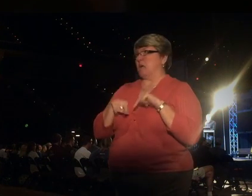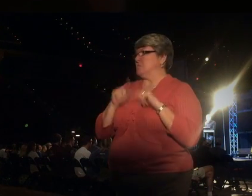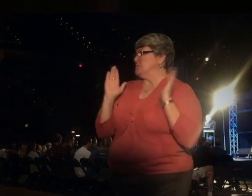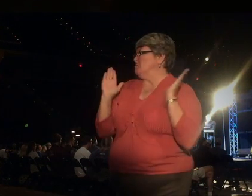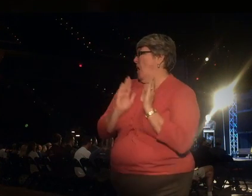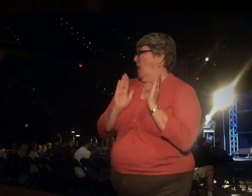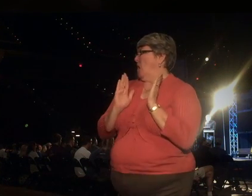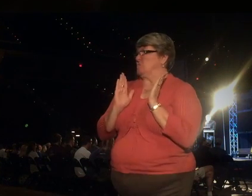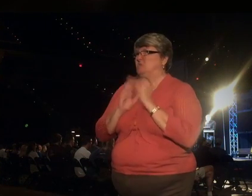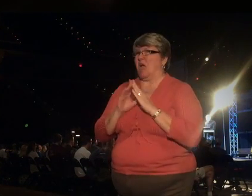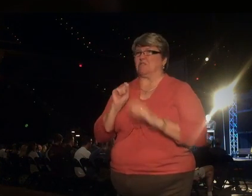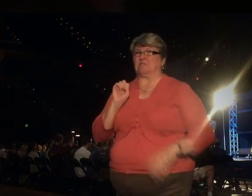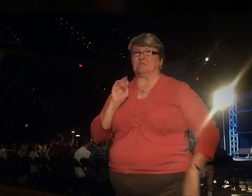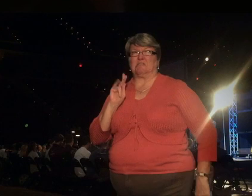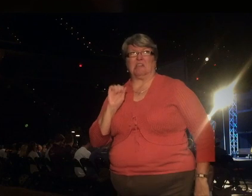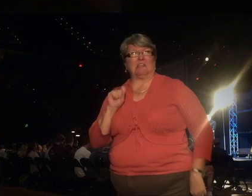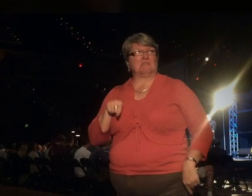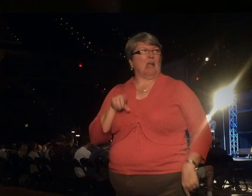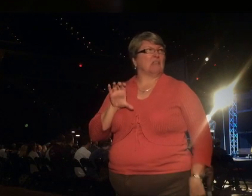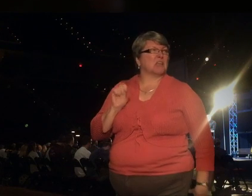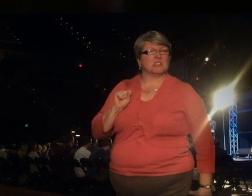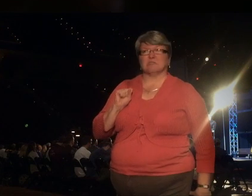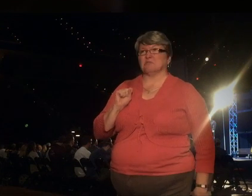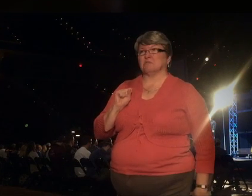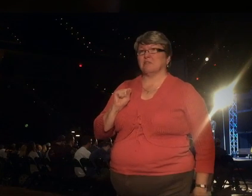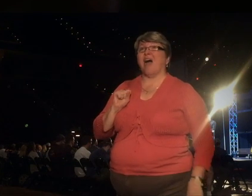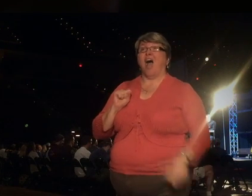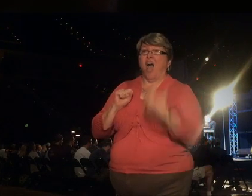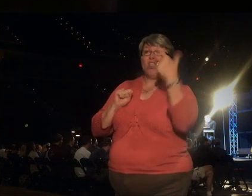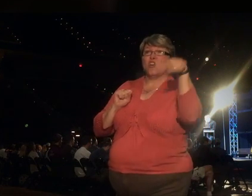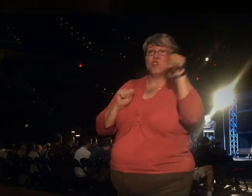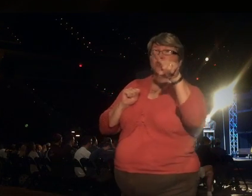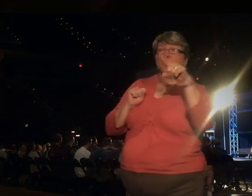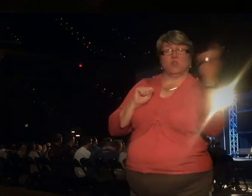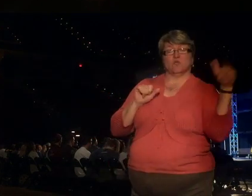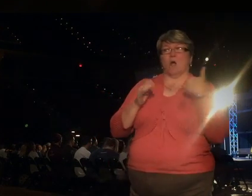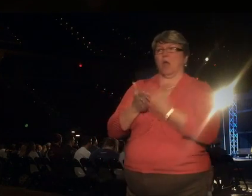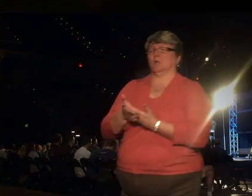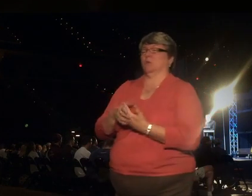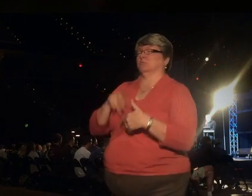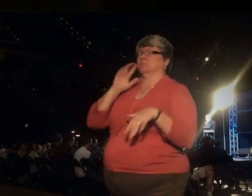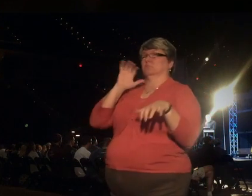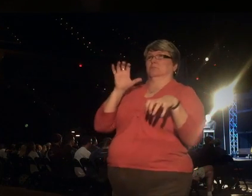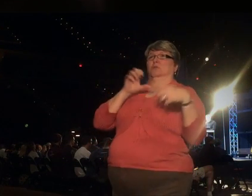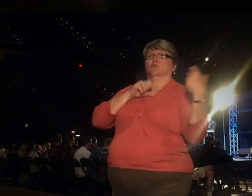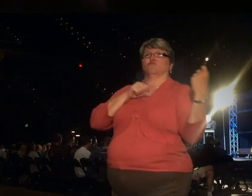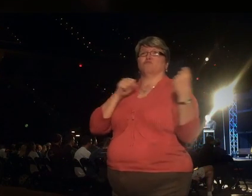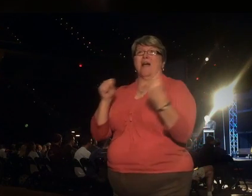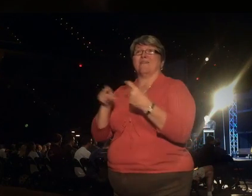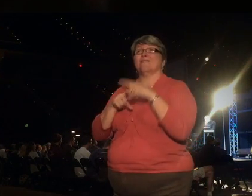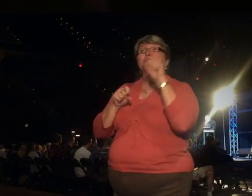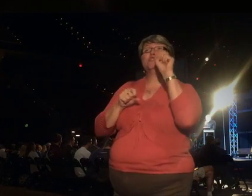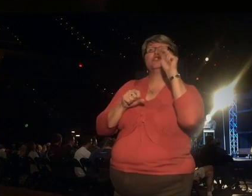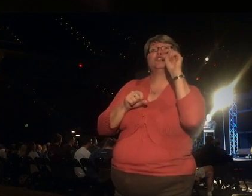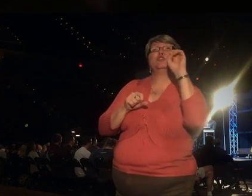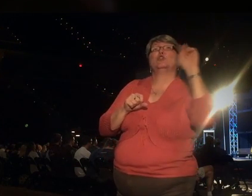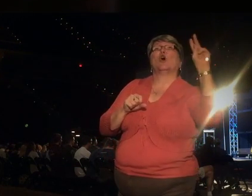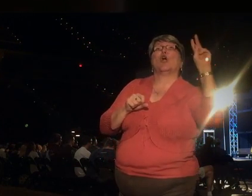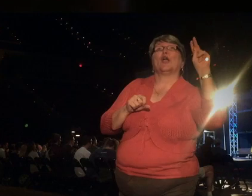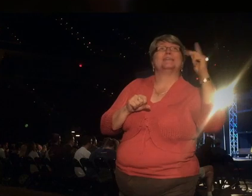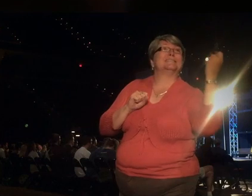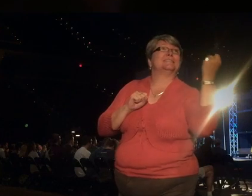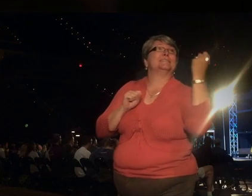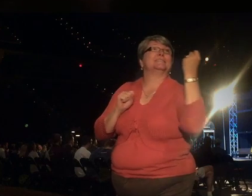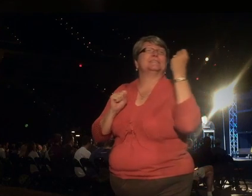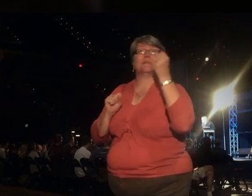College Station. Others of you, when you got here, you came driving over from Snook or Downbox or something